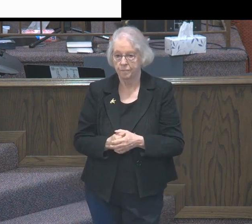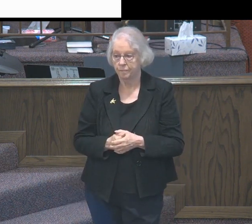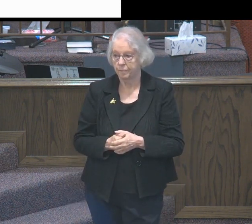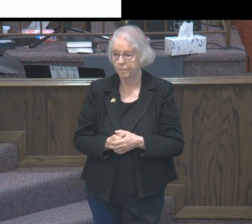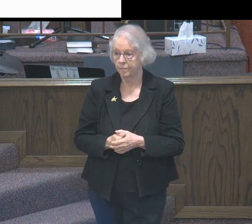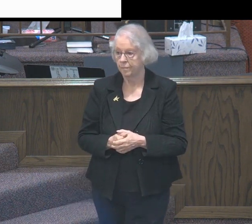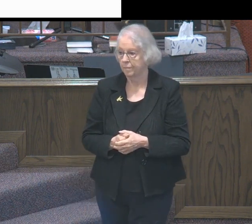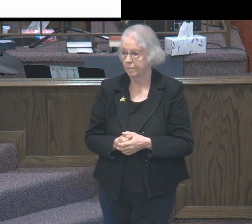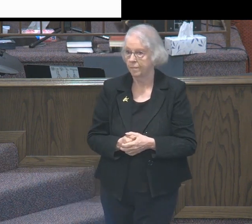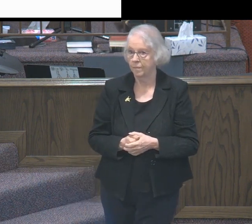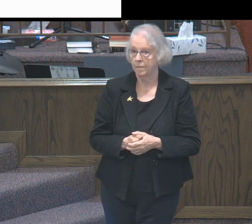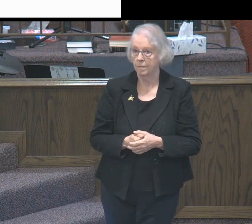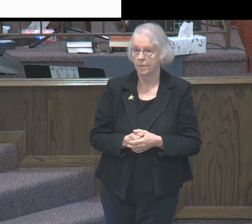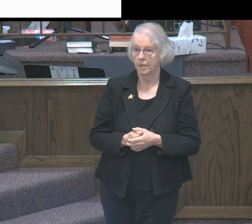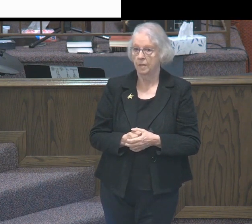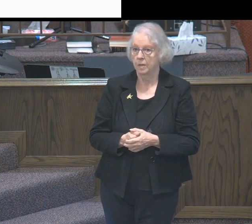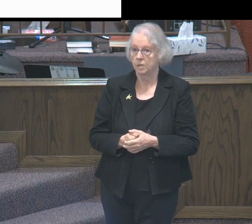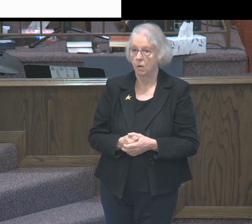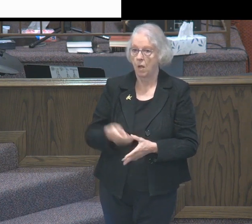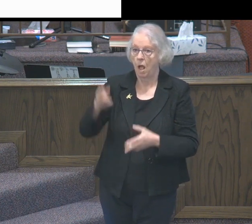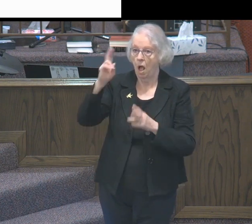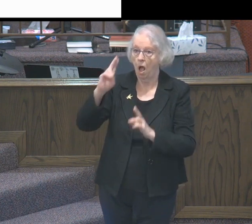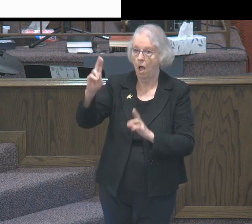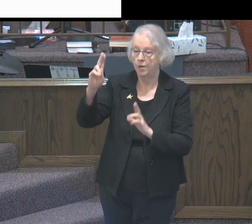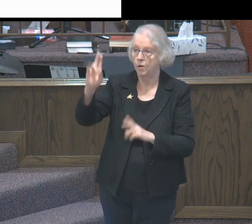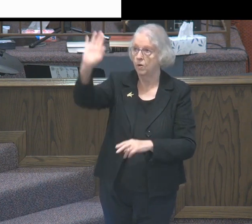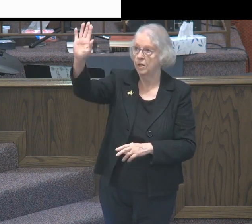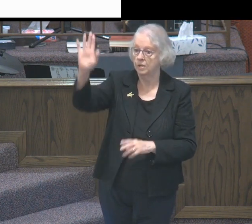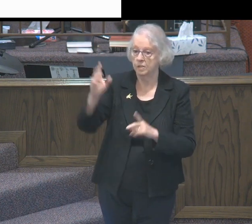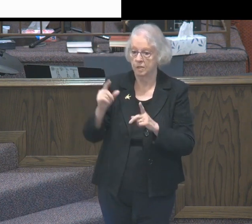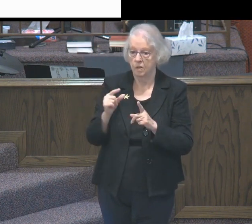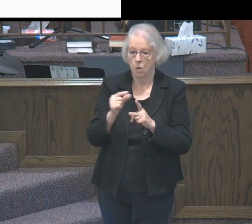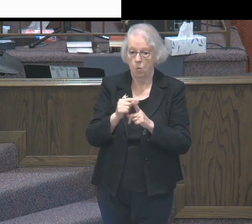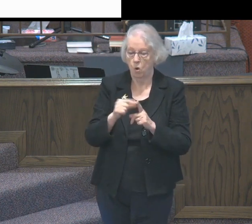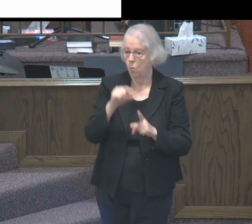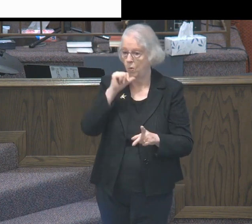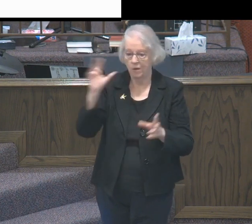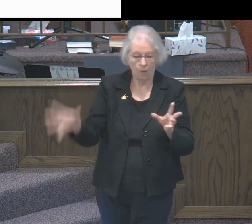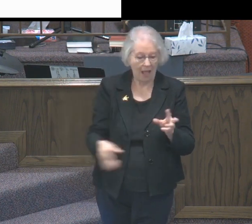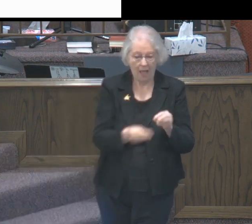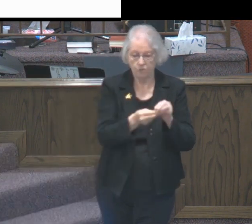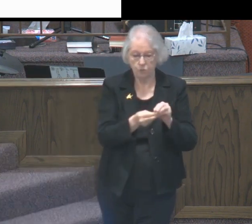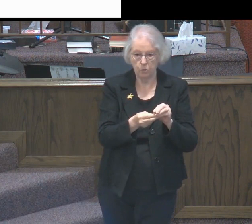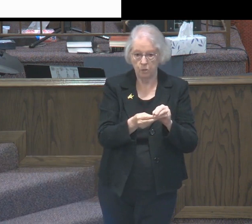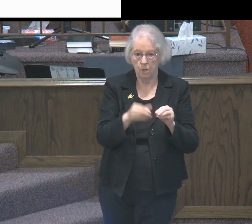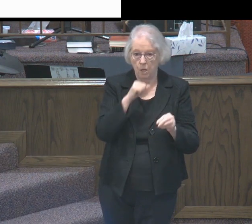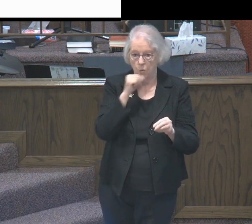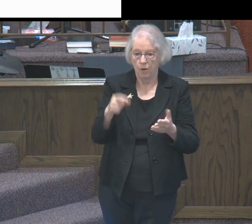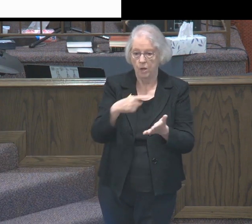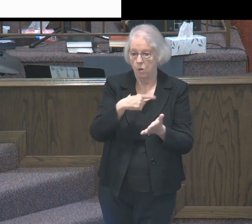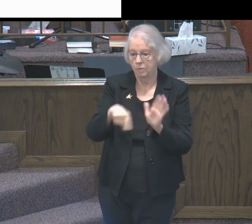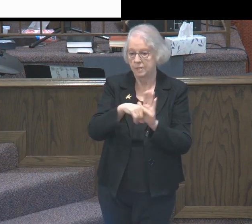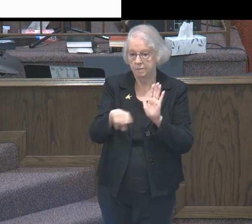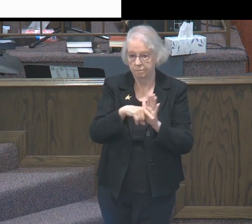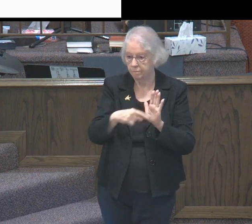current relationship with God. We should honor God's word. We don't take away from it. We don't add to it. We don't diminish it. We